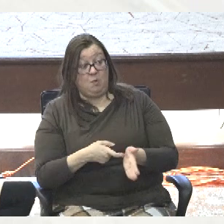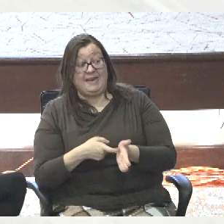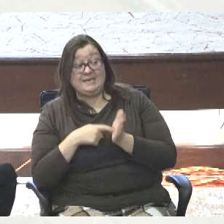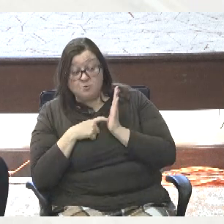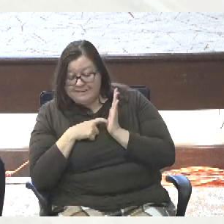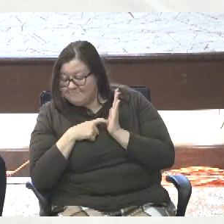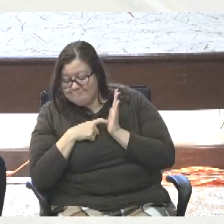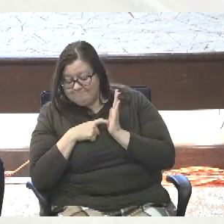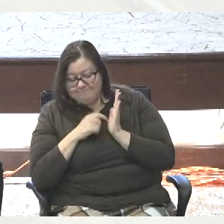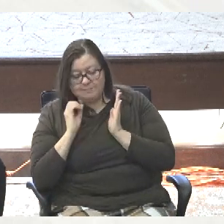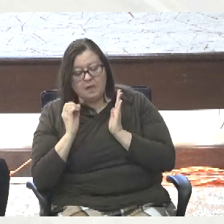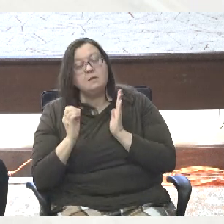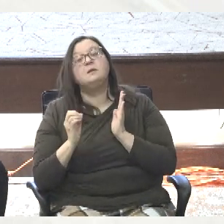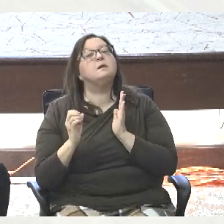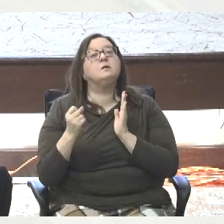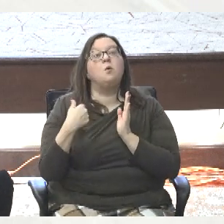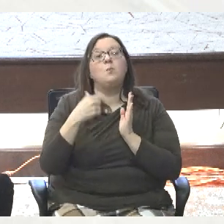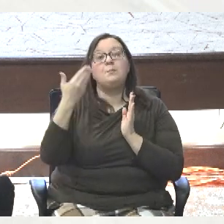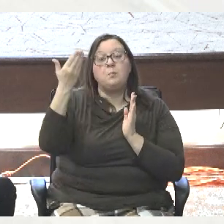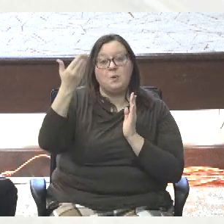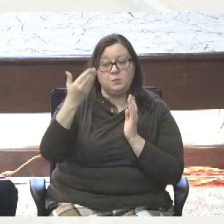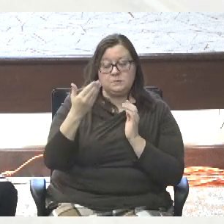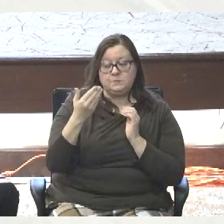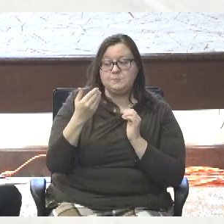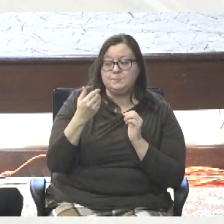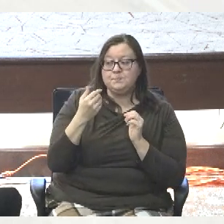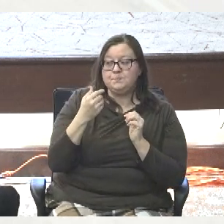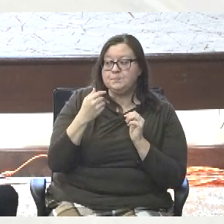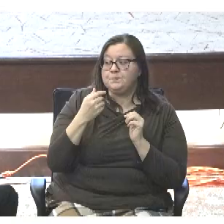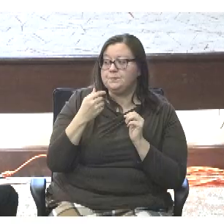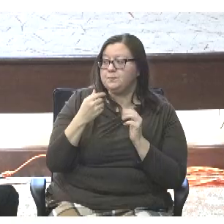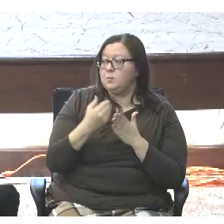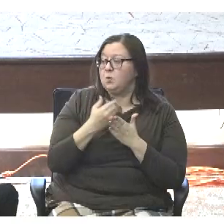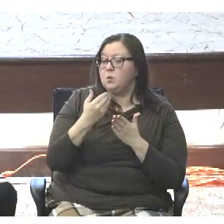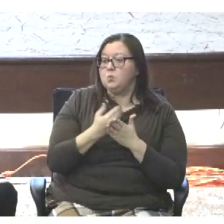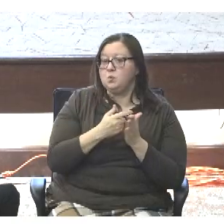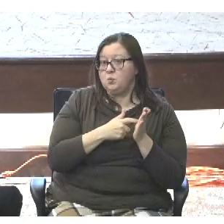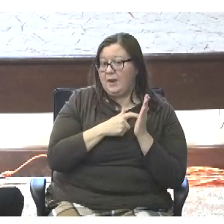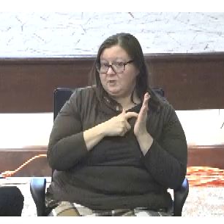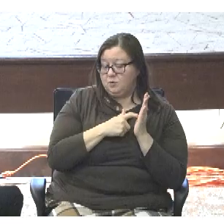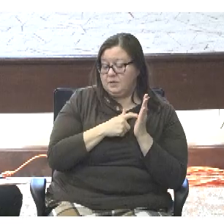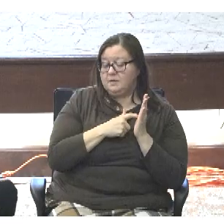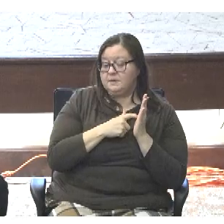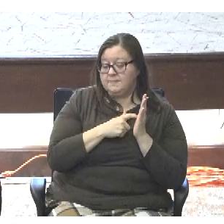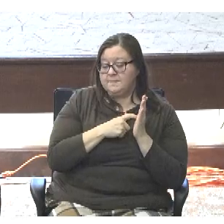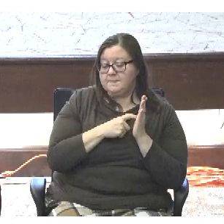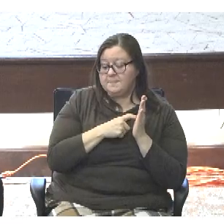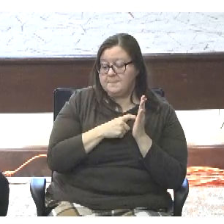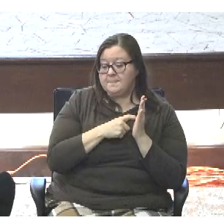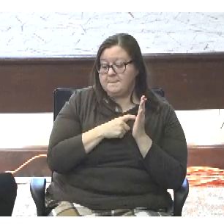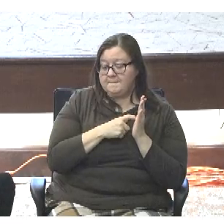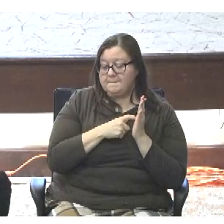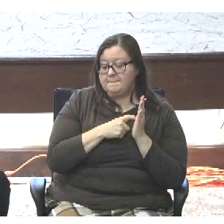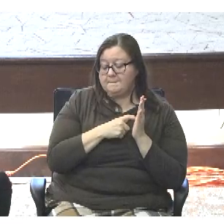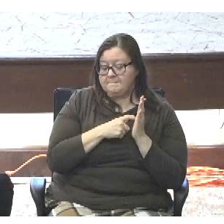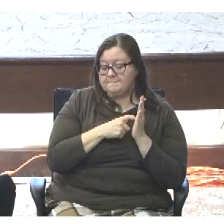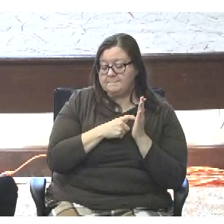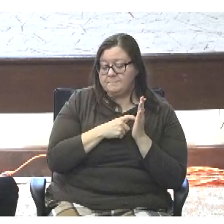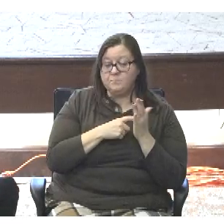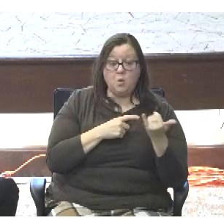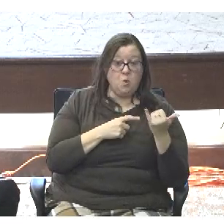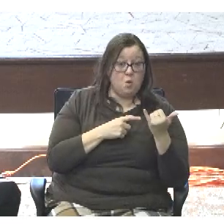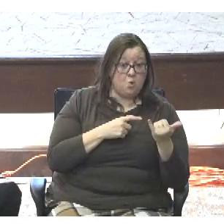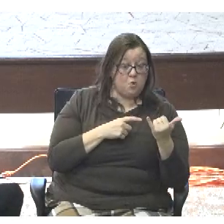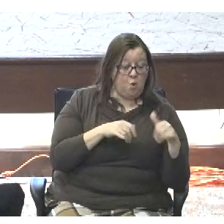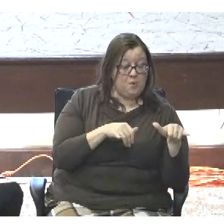criteria. What we're proposing to do here with this new criteria is to take the